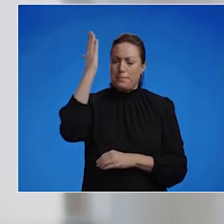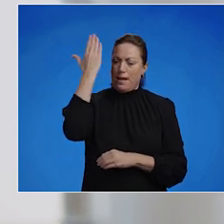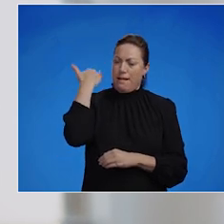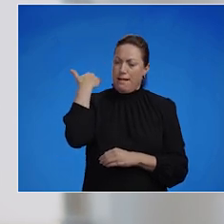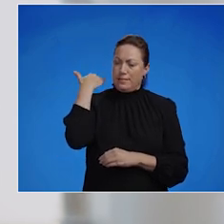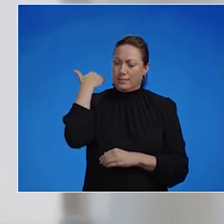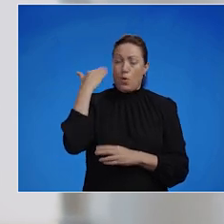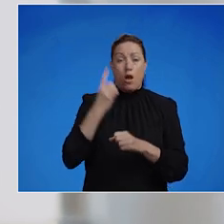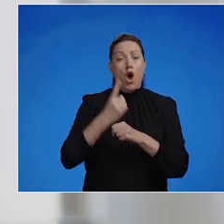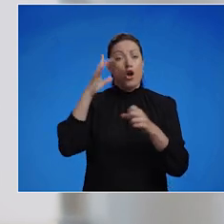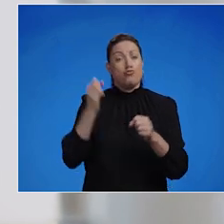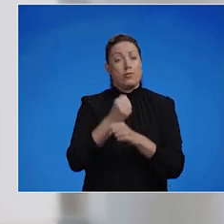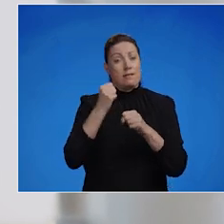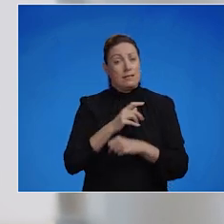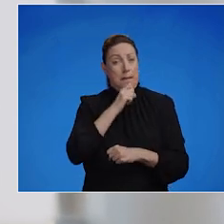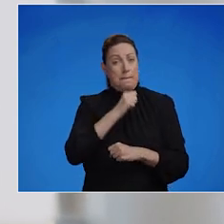God created man on earth.